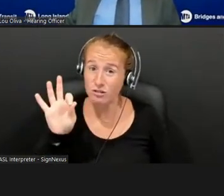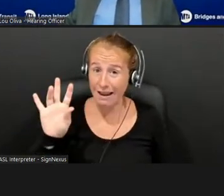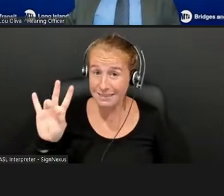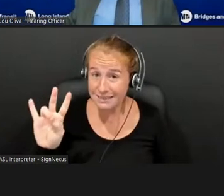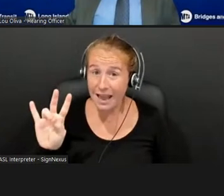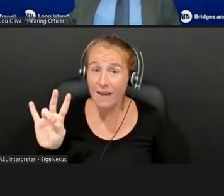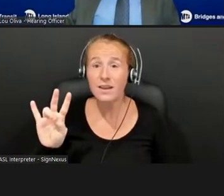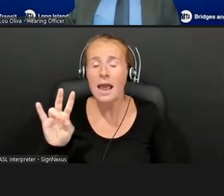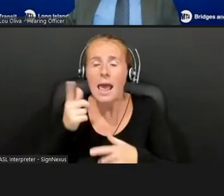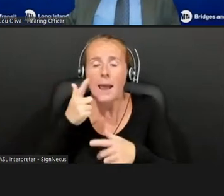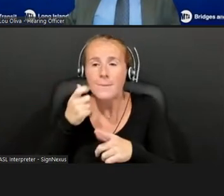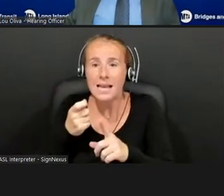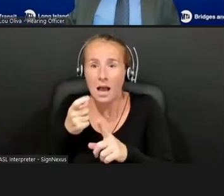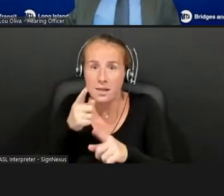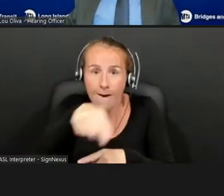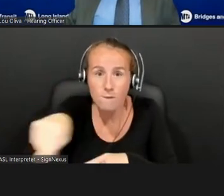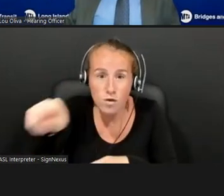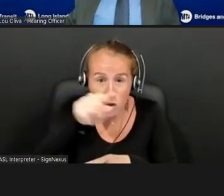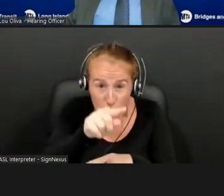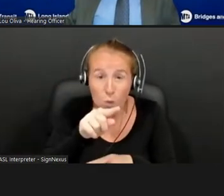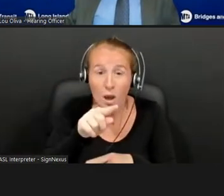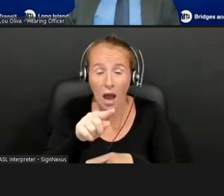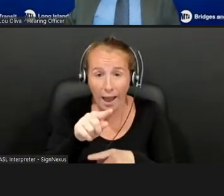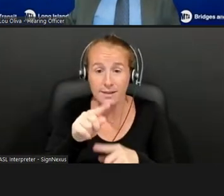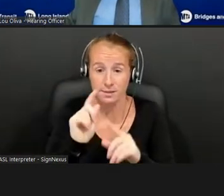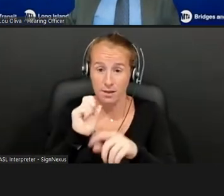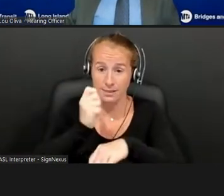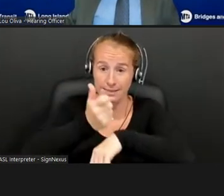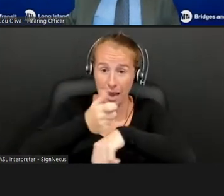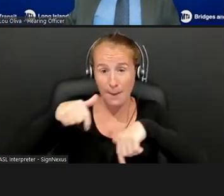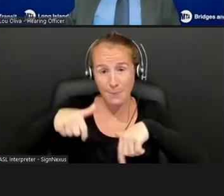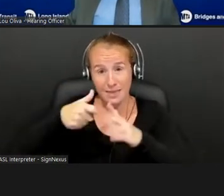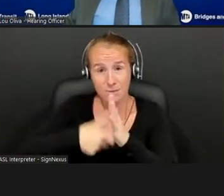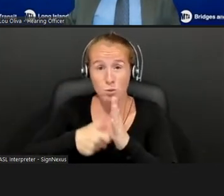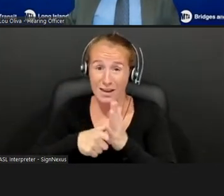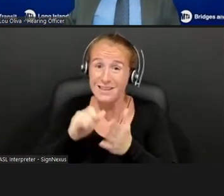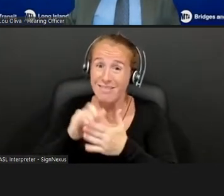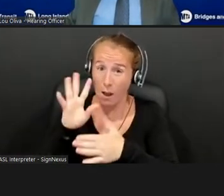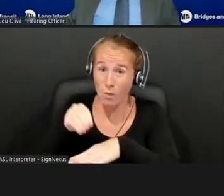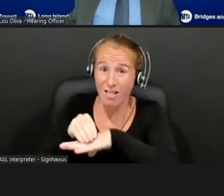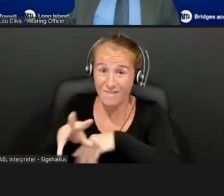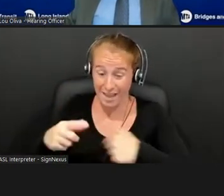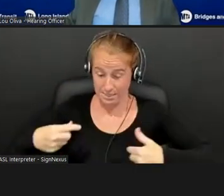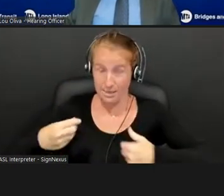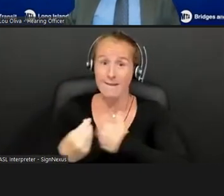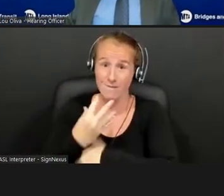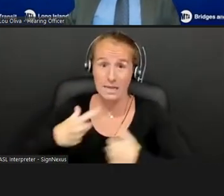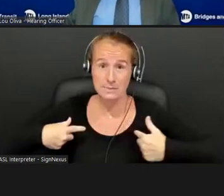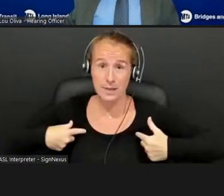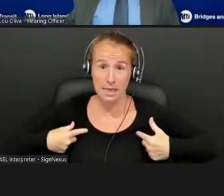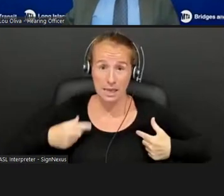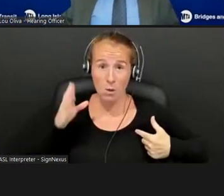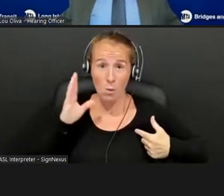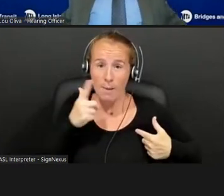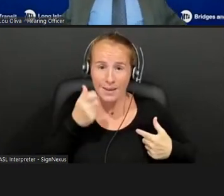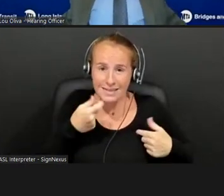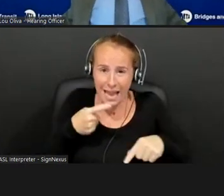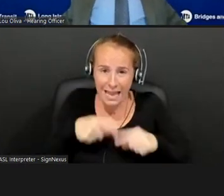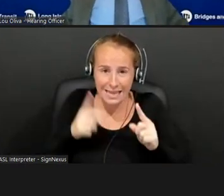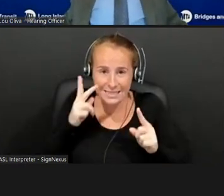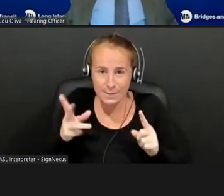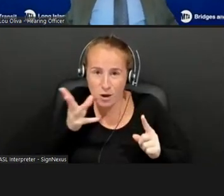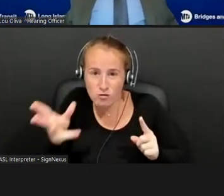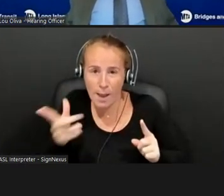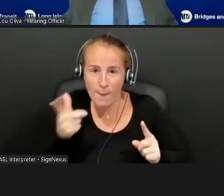a result if you put congestion pricing into effect that will greatly affect me because I won't be able to see my grandmother